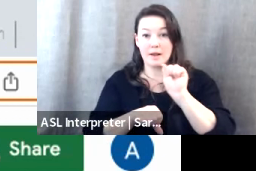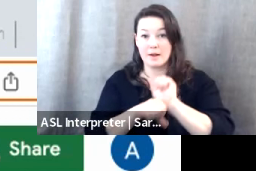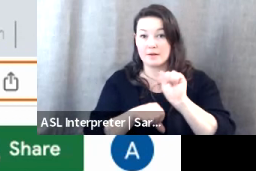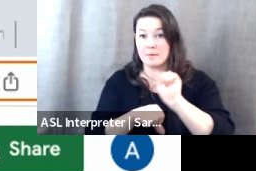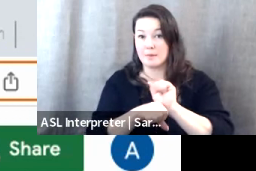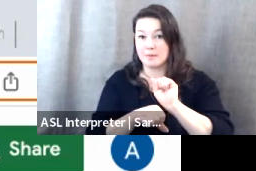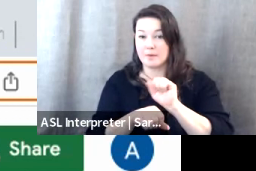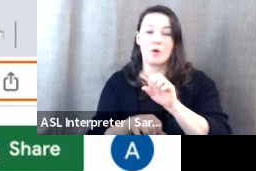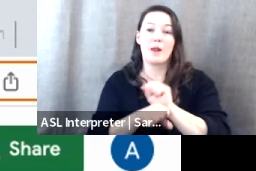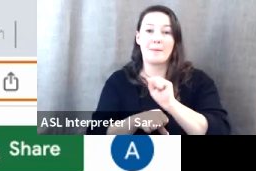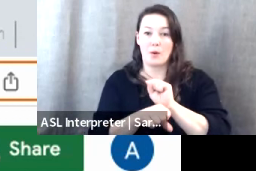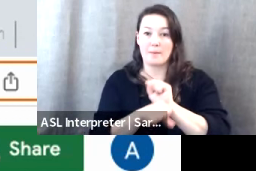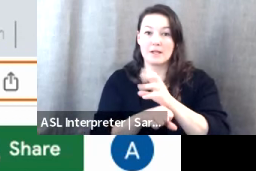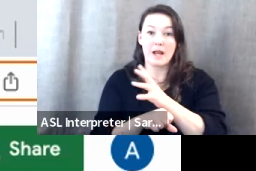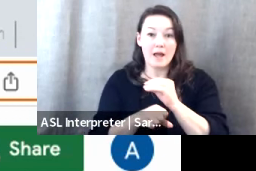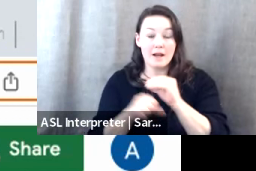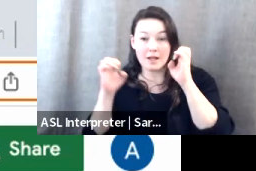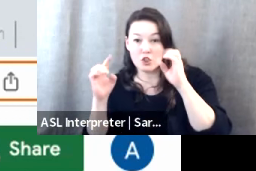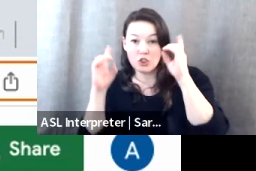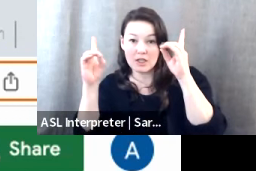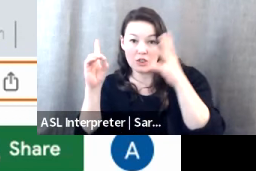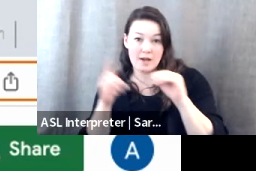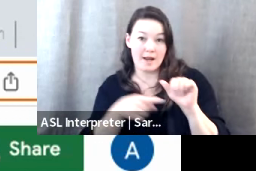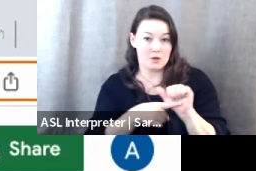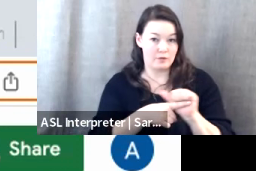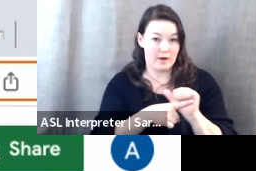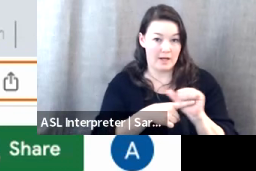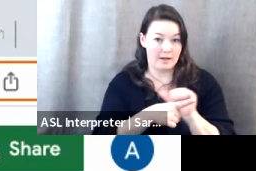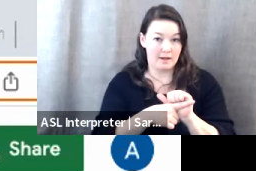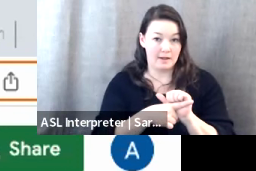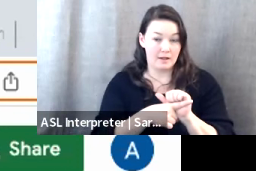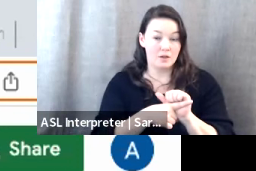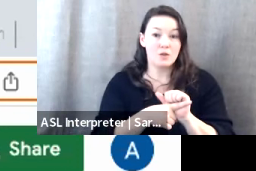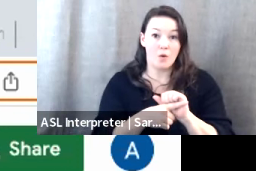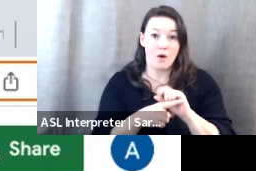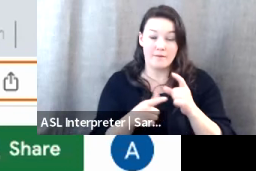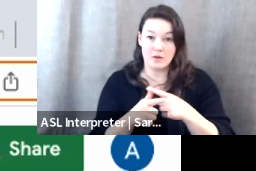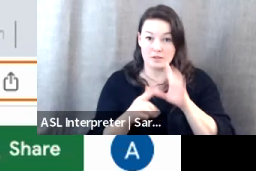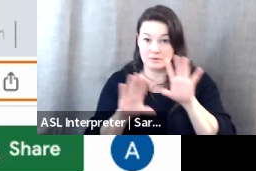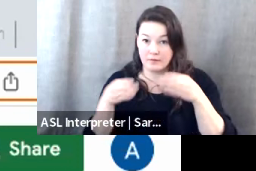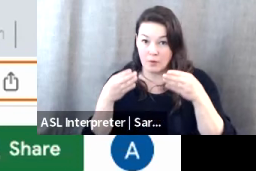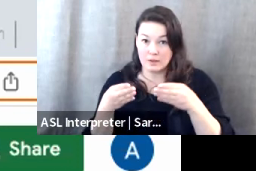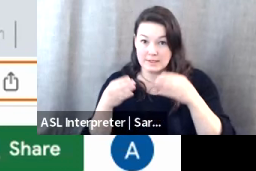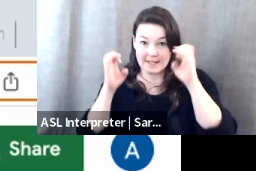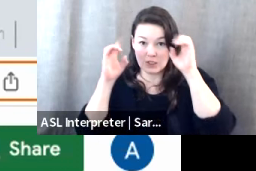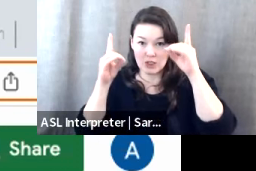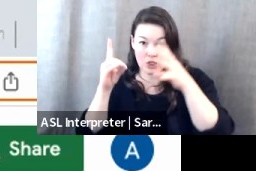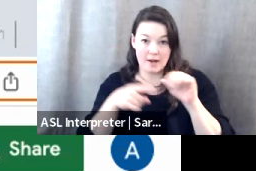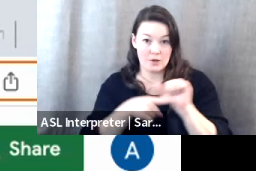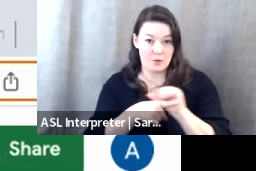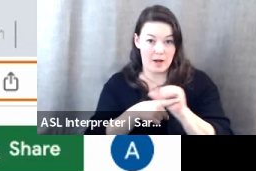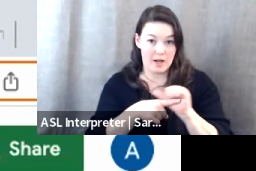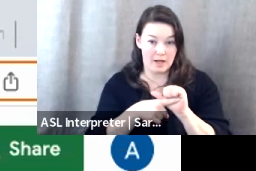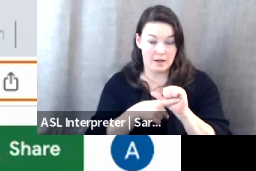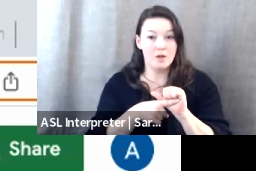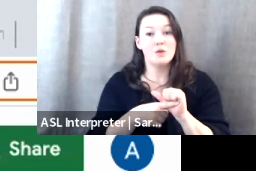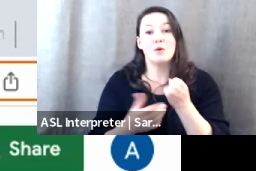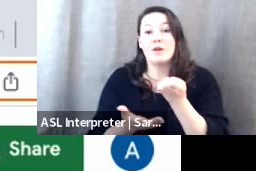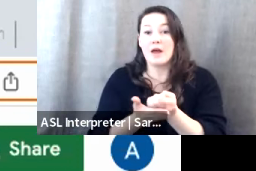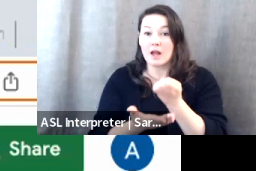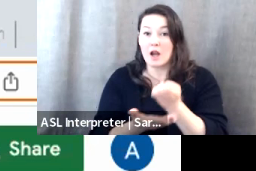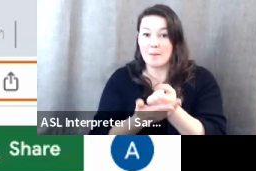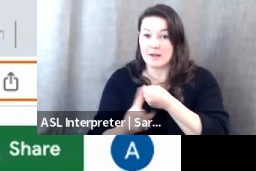and education and training. So let me just start on education and training, watching the economic impacts of